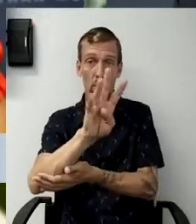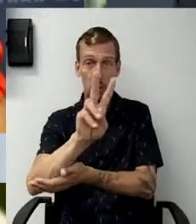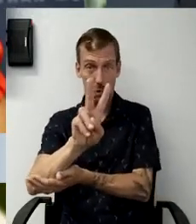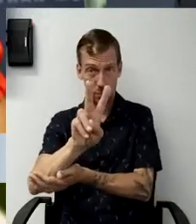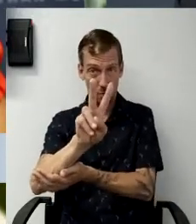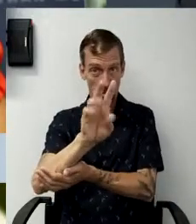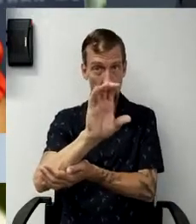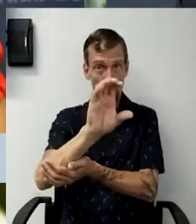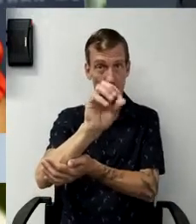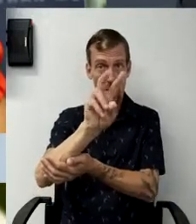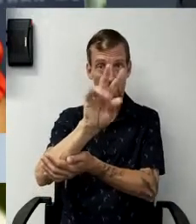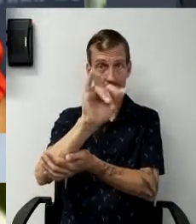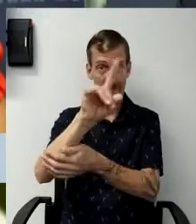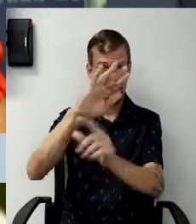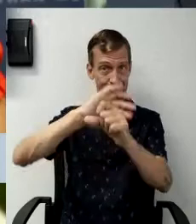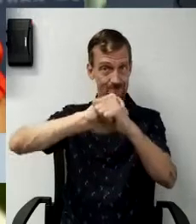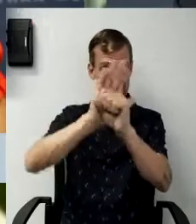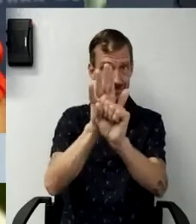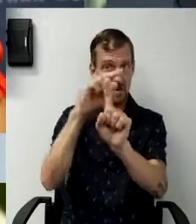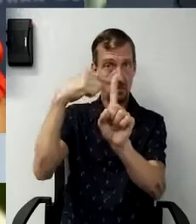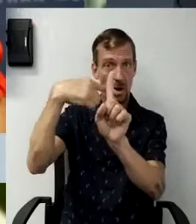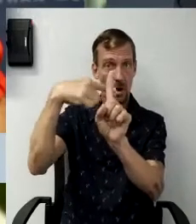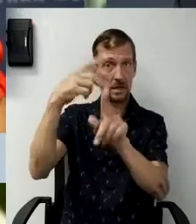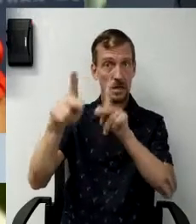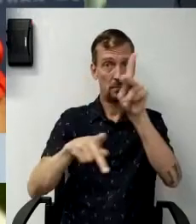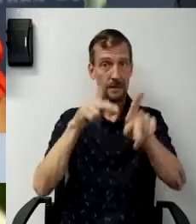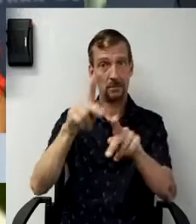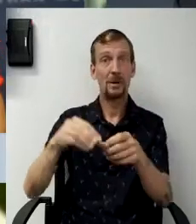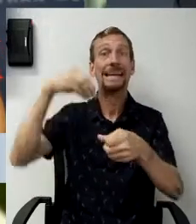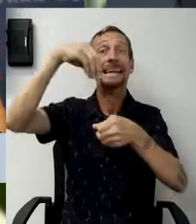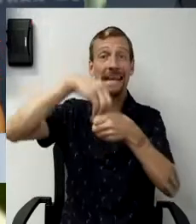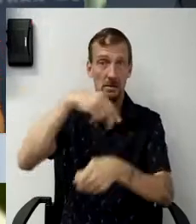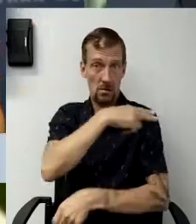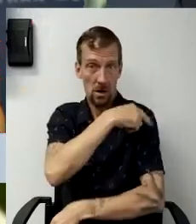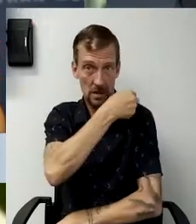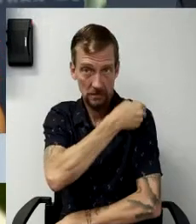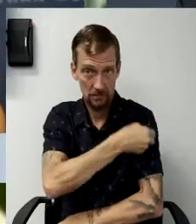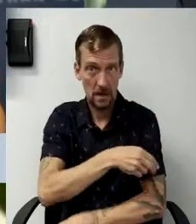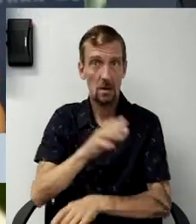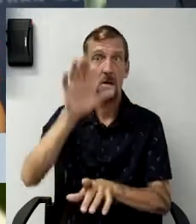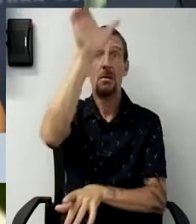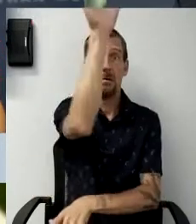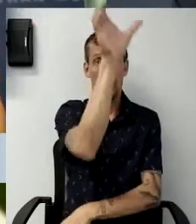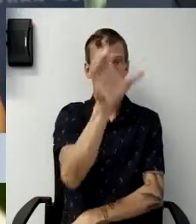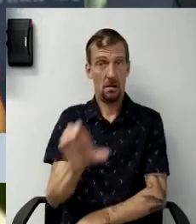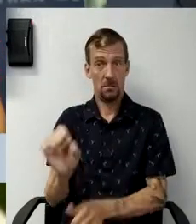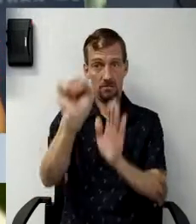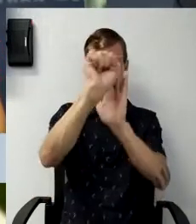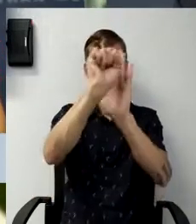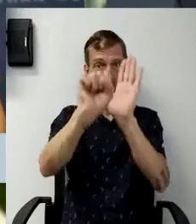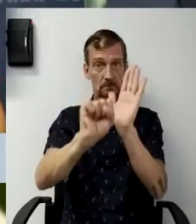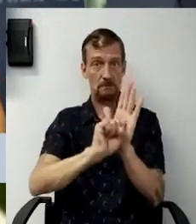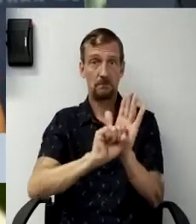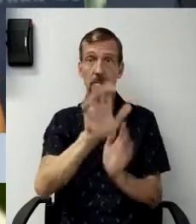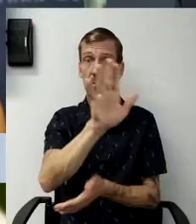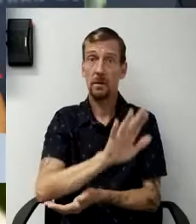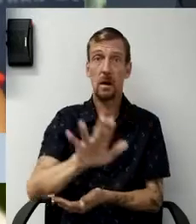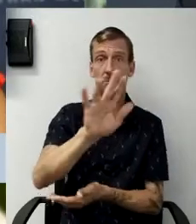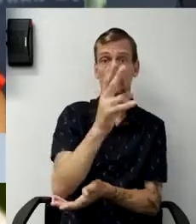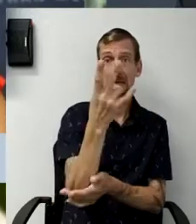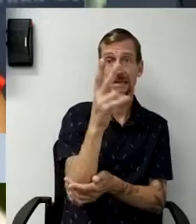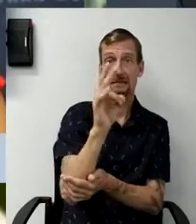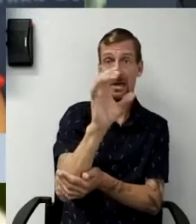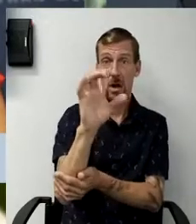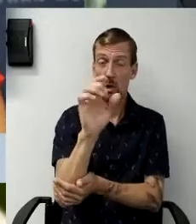5,442 COVID positive people that are hospitalized across the state. About